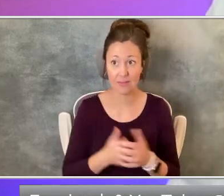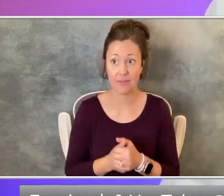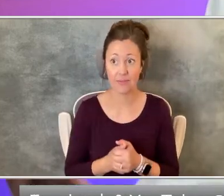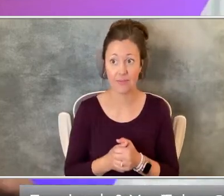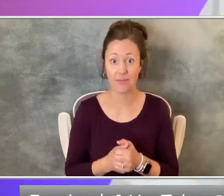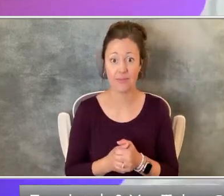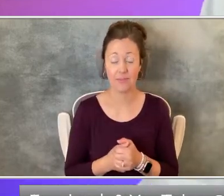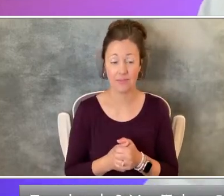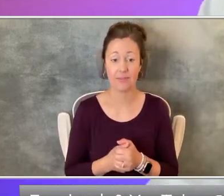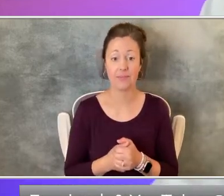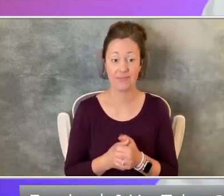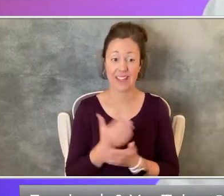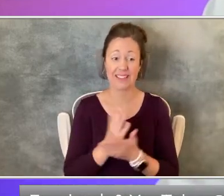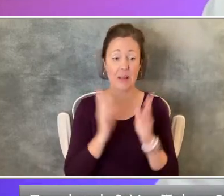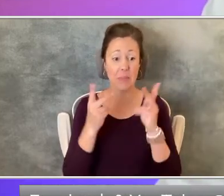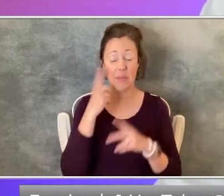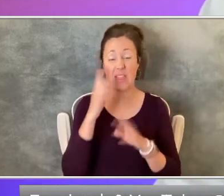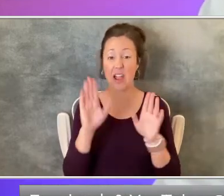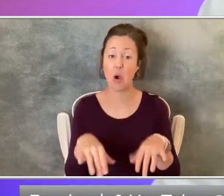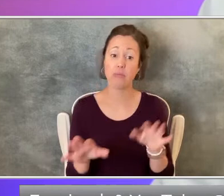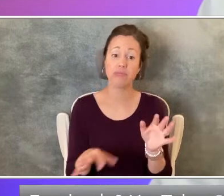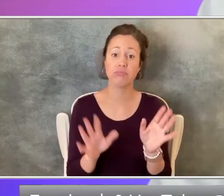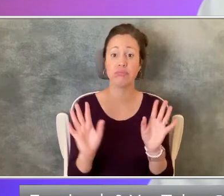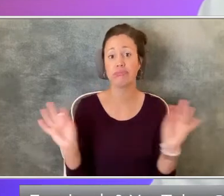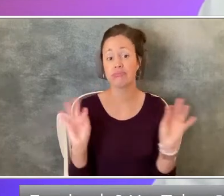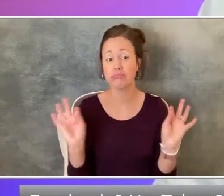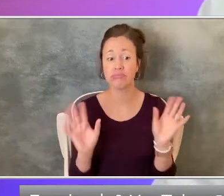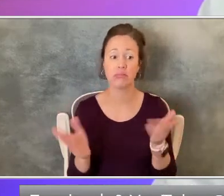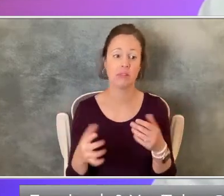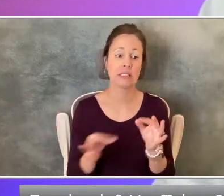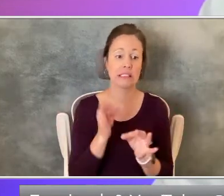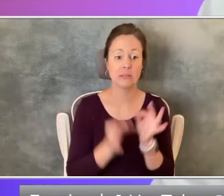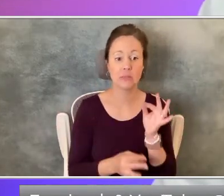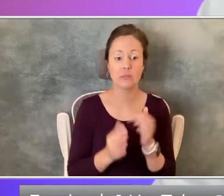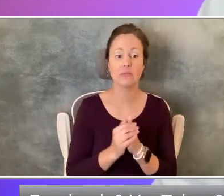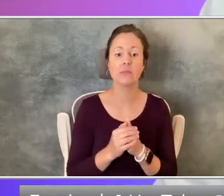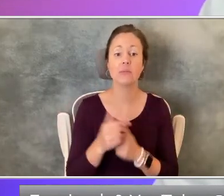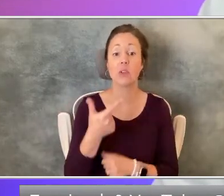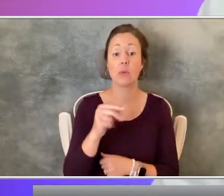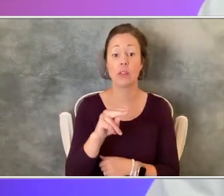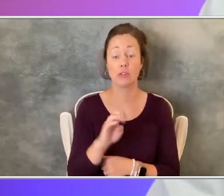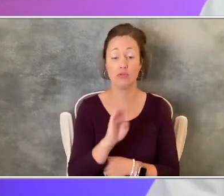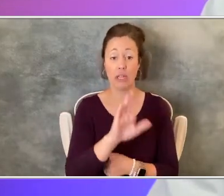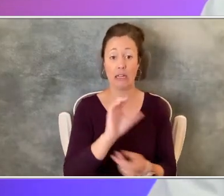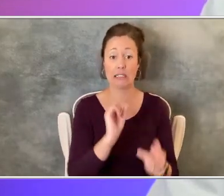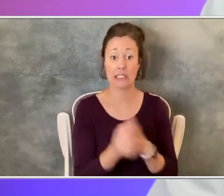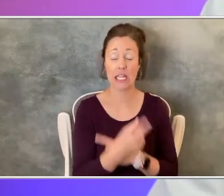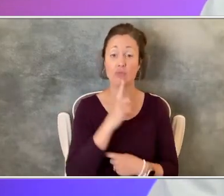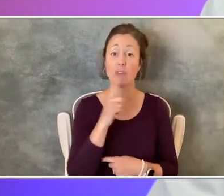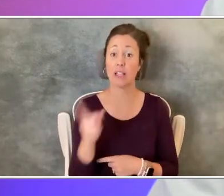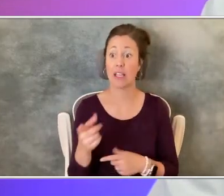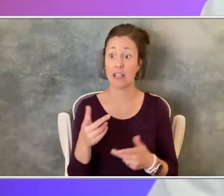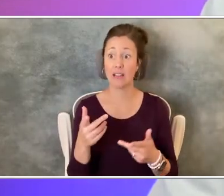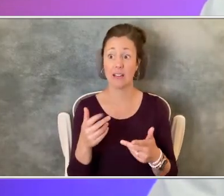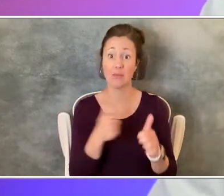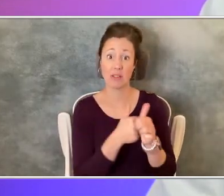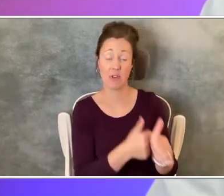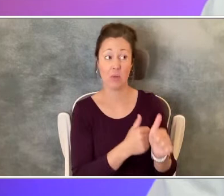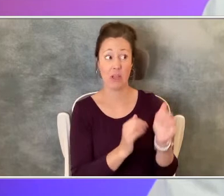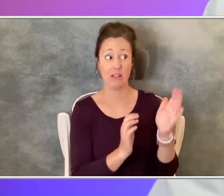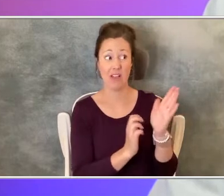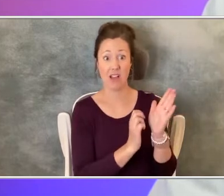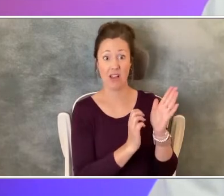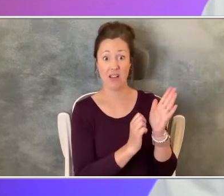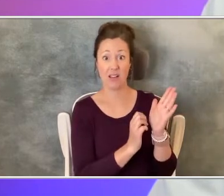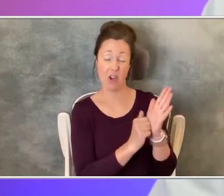there think. So, in Gene's case, he was following with oncology outside, was diagnosed with something